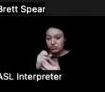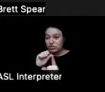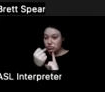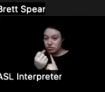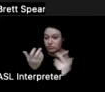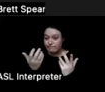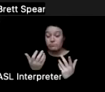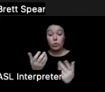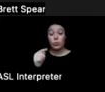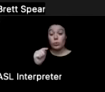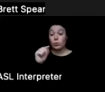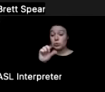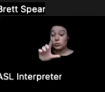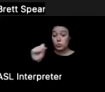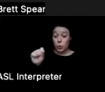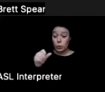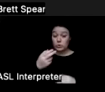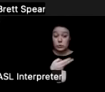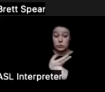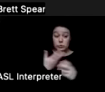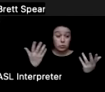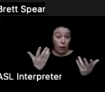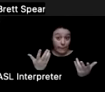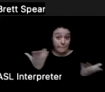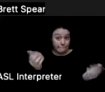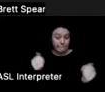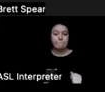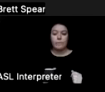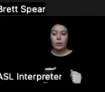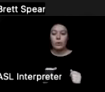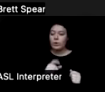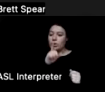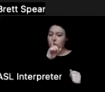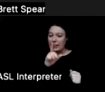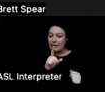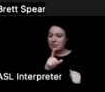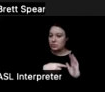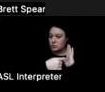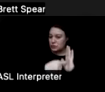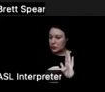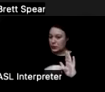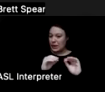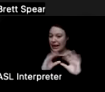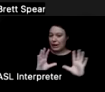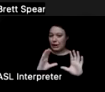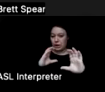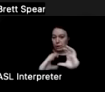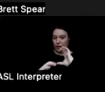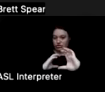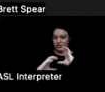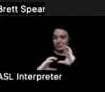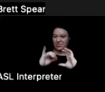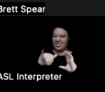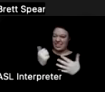might use? So for us, the tools are really develop a clear line of communication. That's probably the most important,